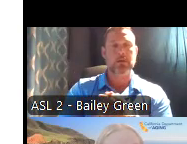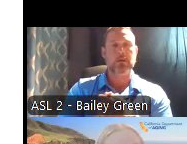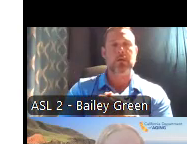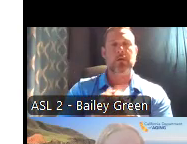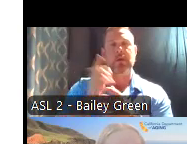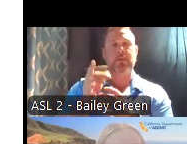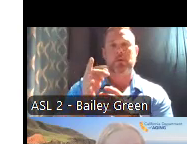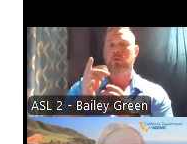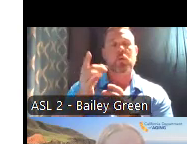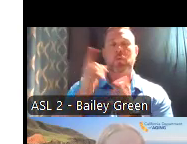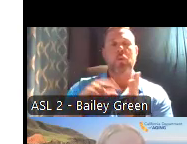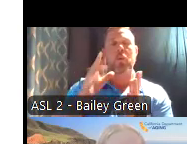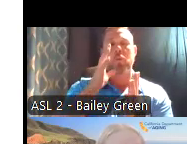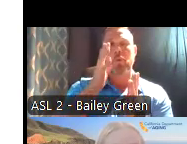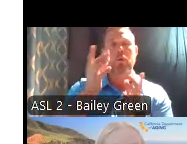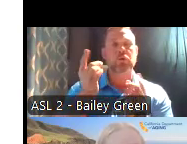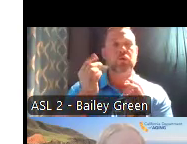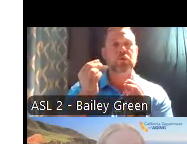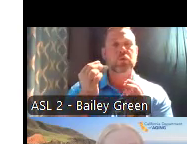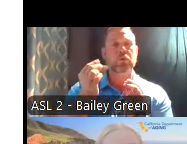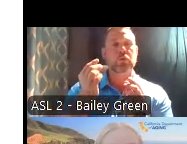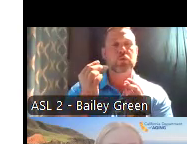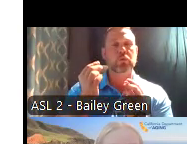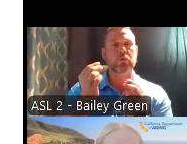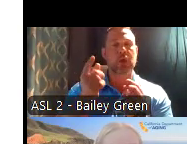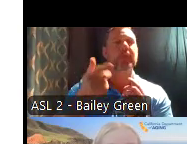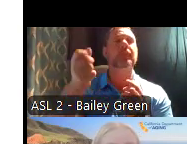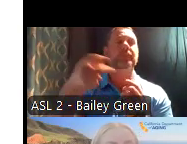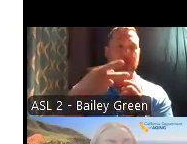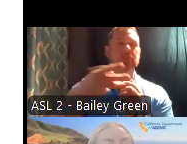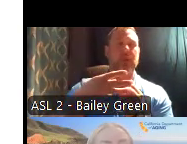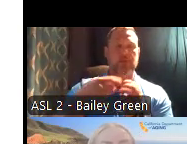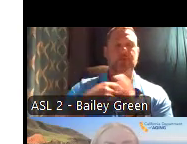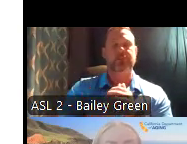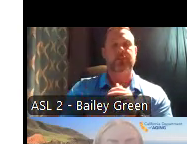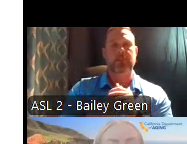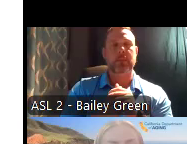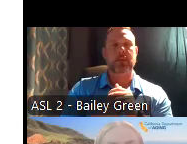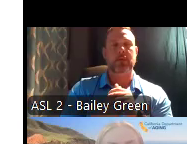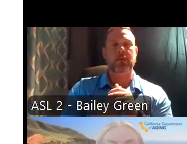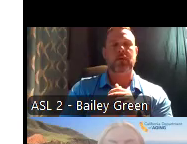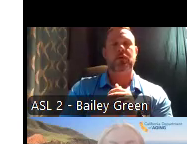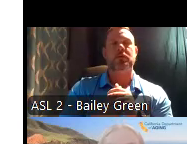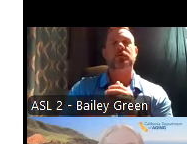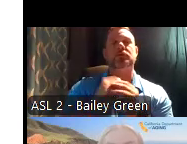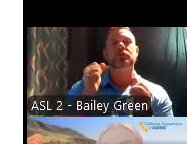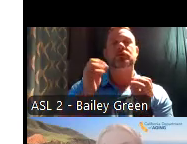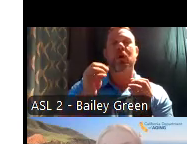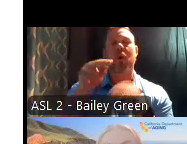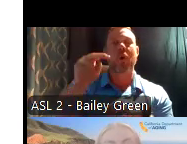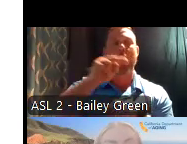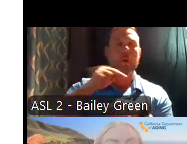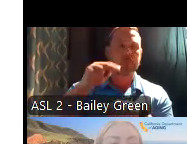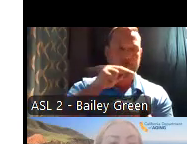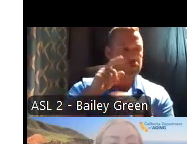fall. Callie, I might have you hit one more because I think there's just one more bullet point there. So just try to give you an overview of what